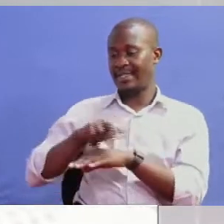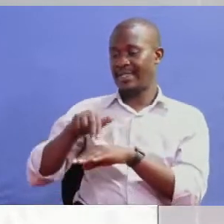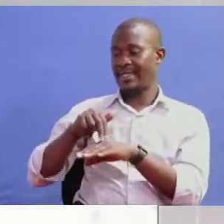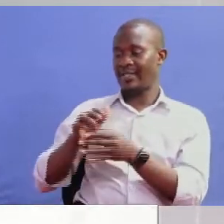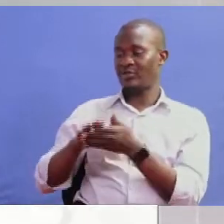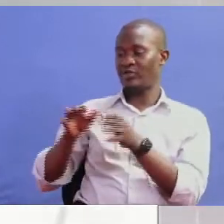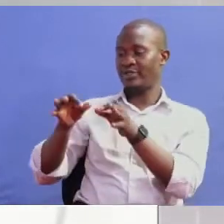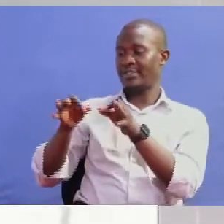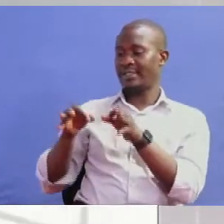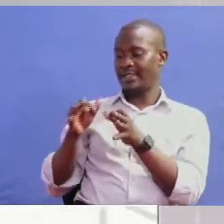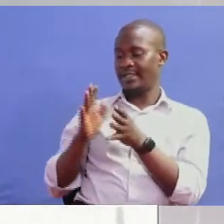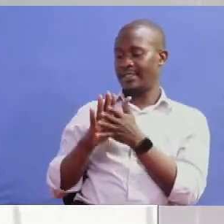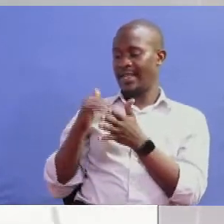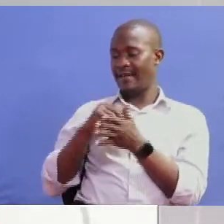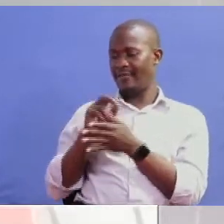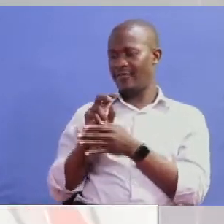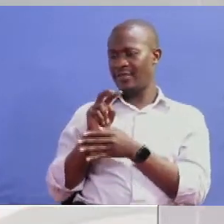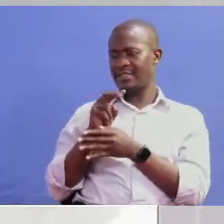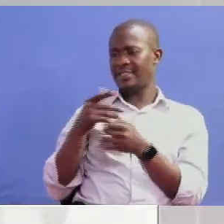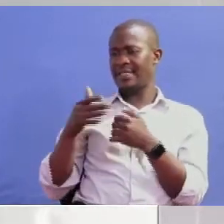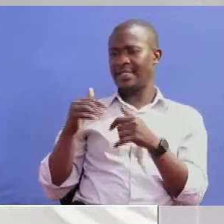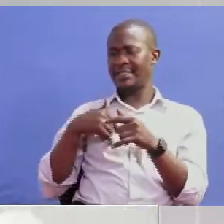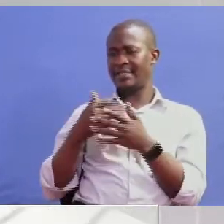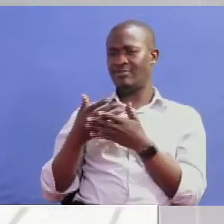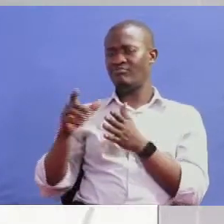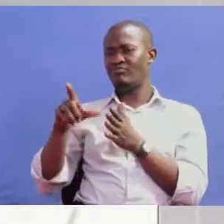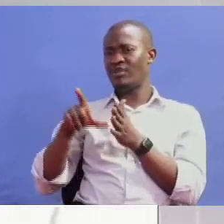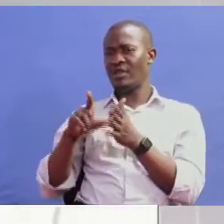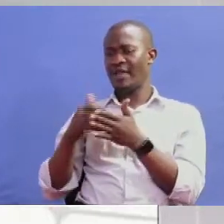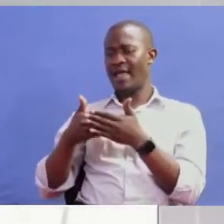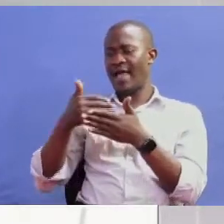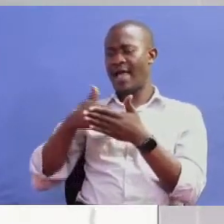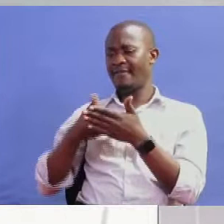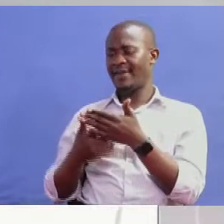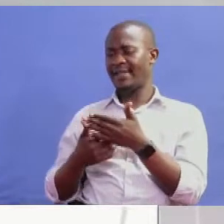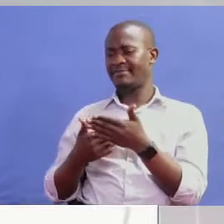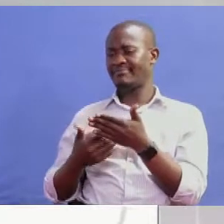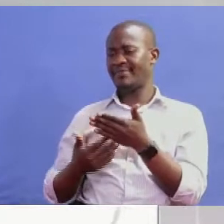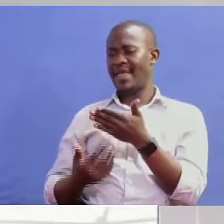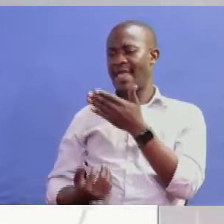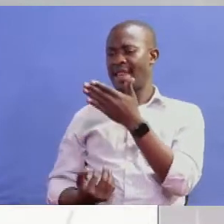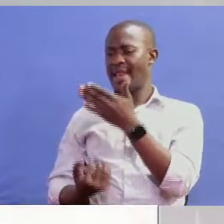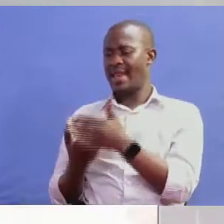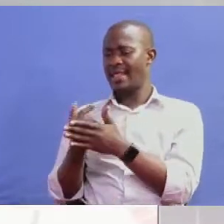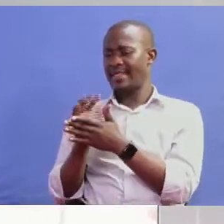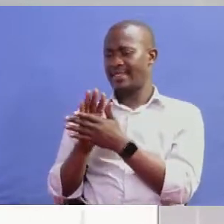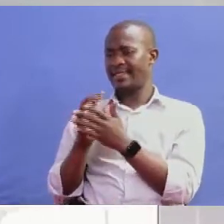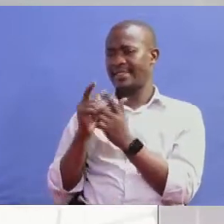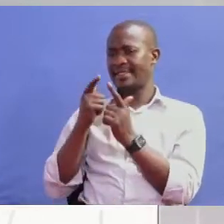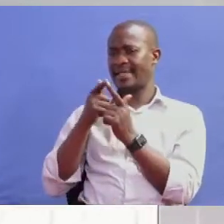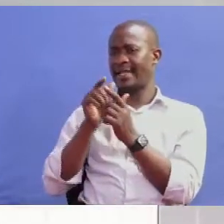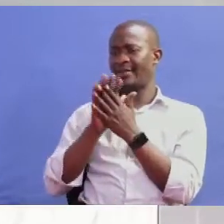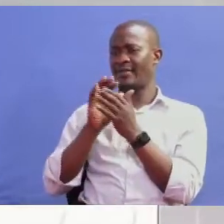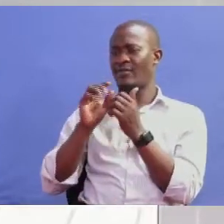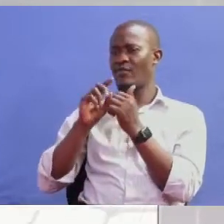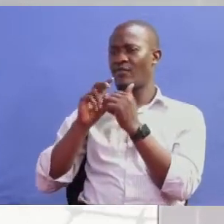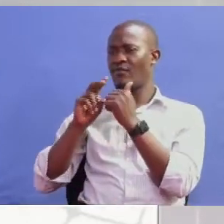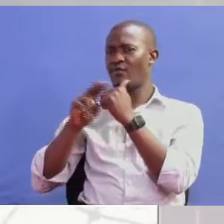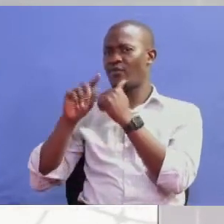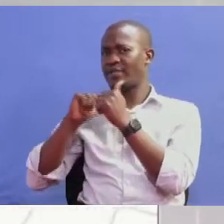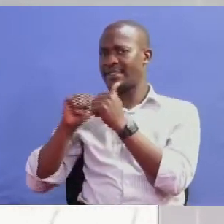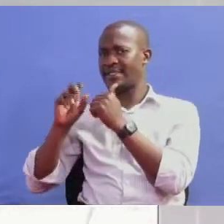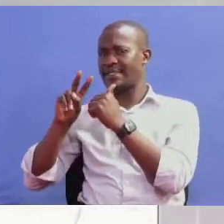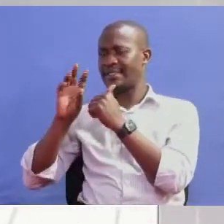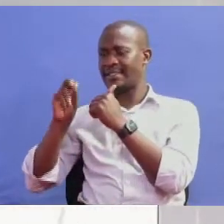has signaled an uptick of syndicated loans after raising its target to 467 billion Kenyan